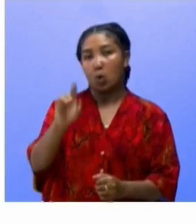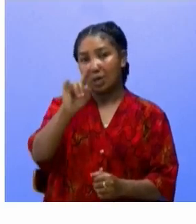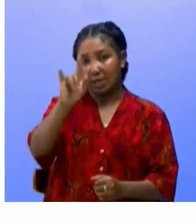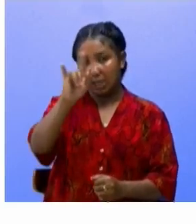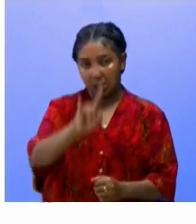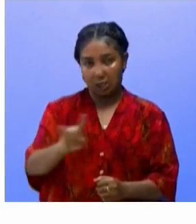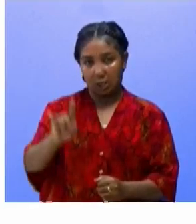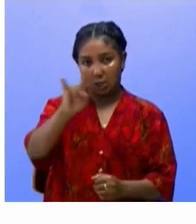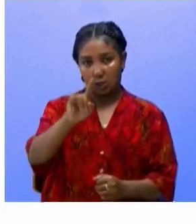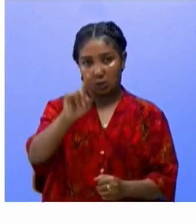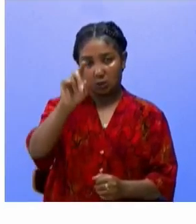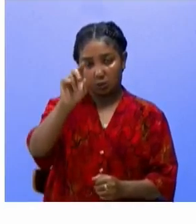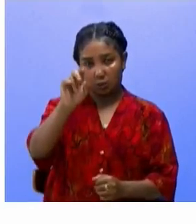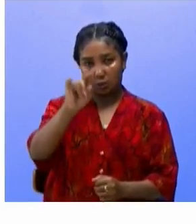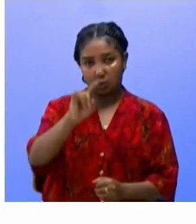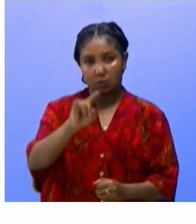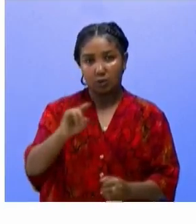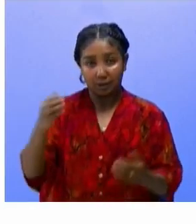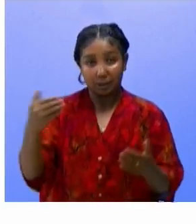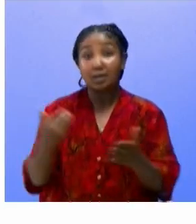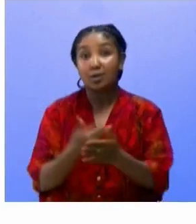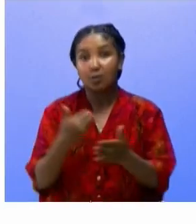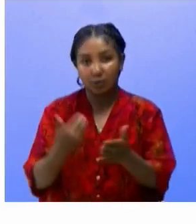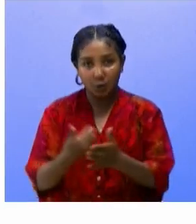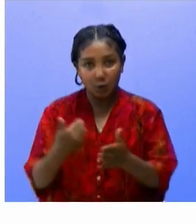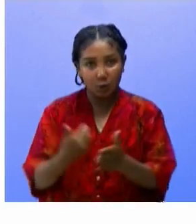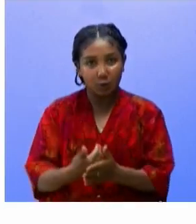let's say, ambassador. Yeah?